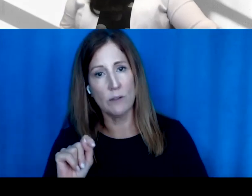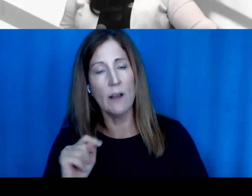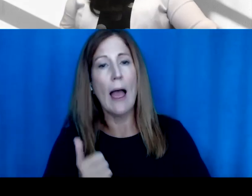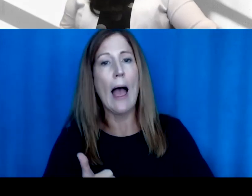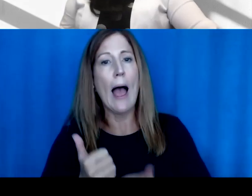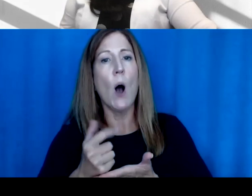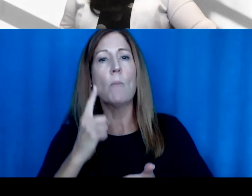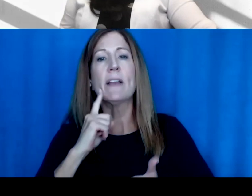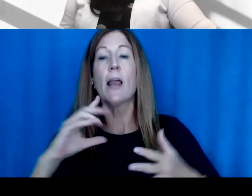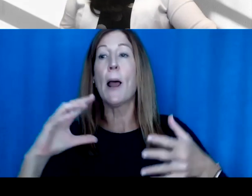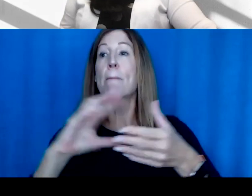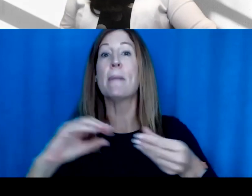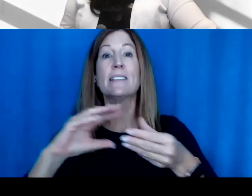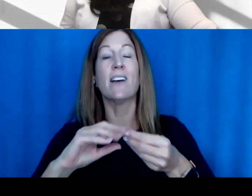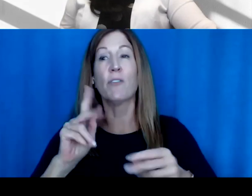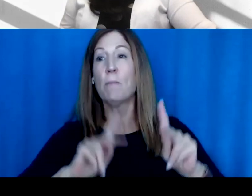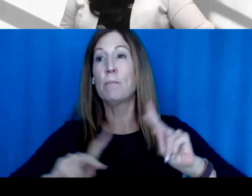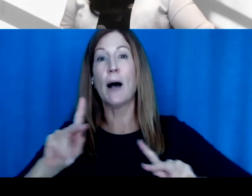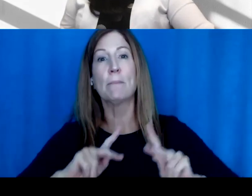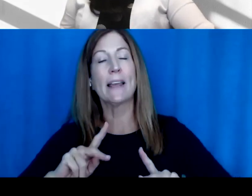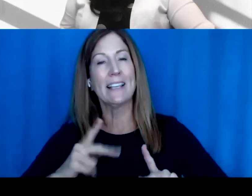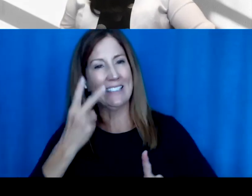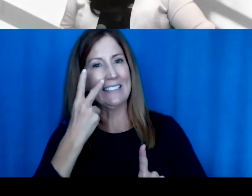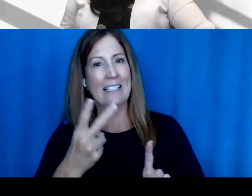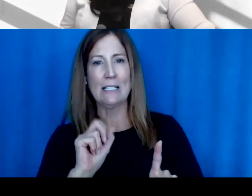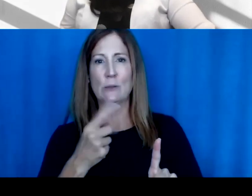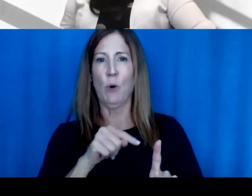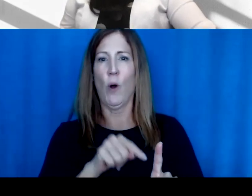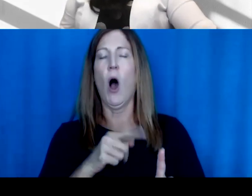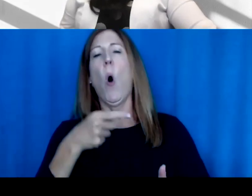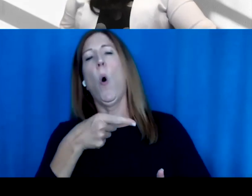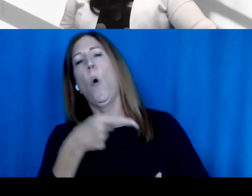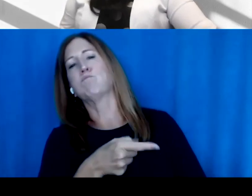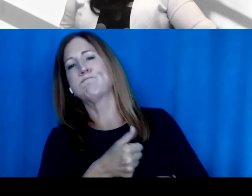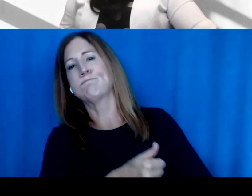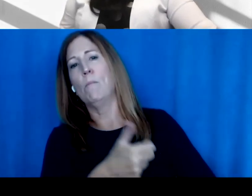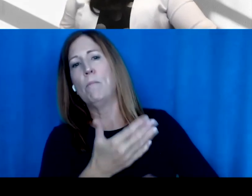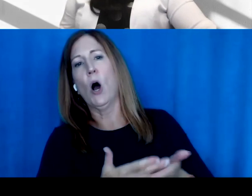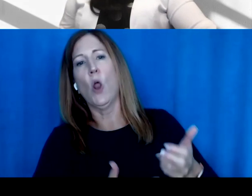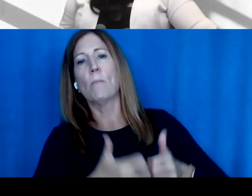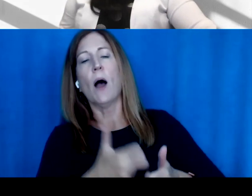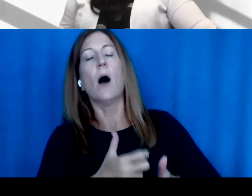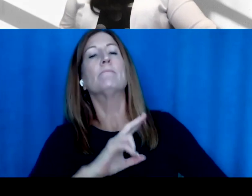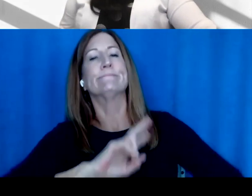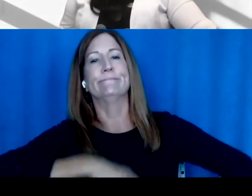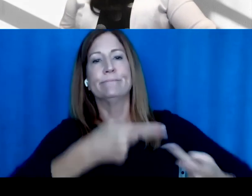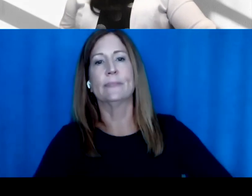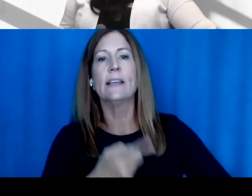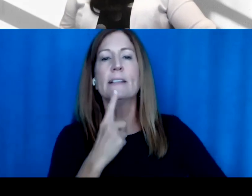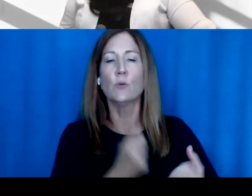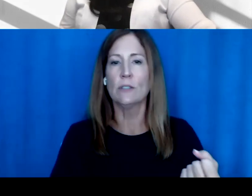the message from the public seeing them as a part of the problem, to helping sport